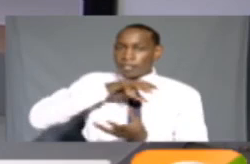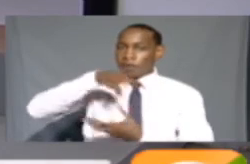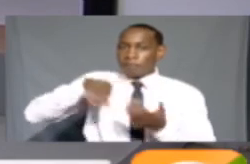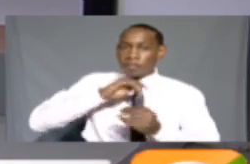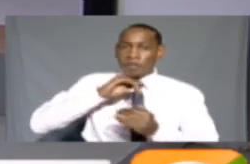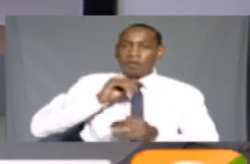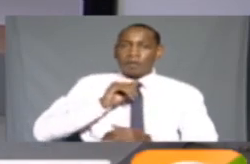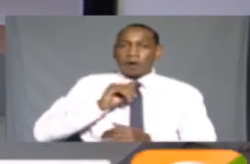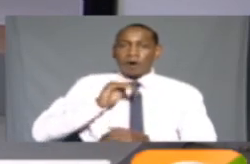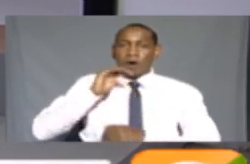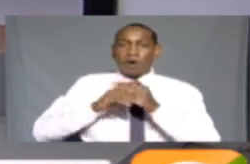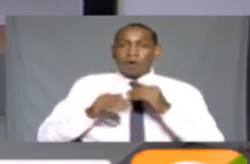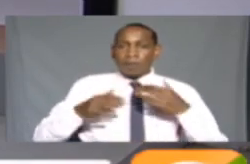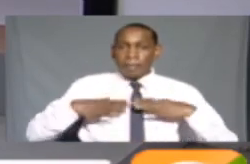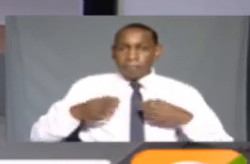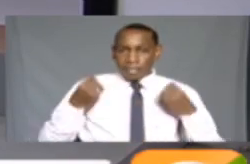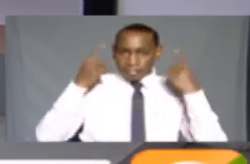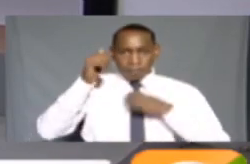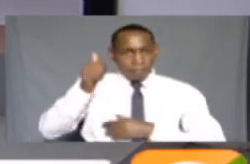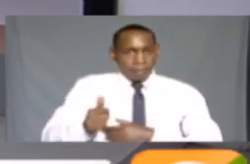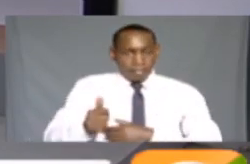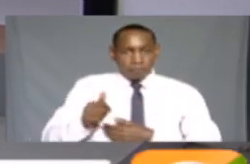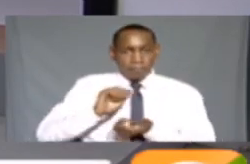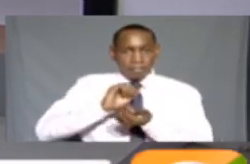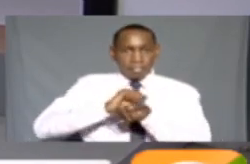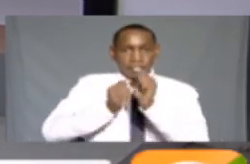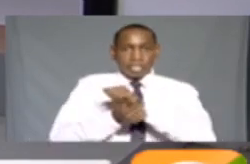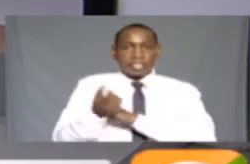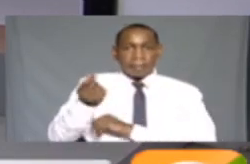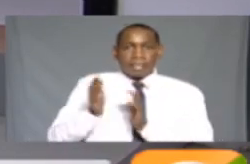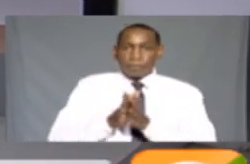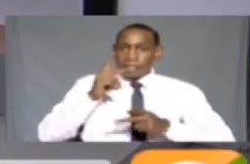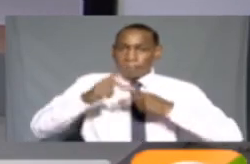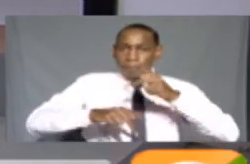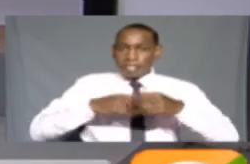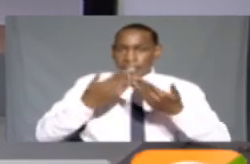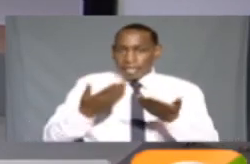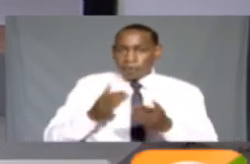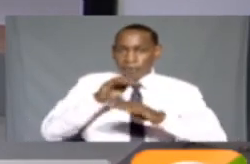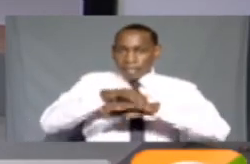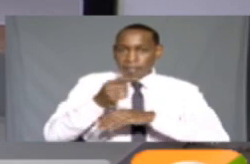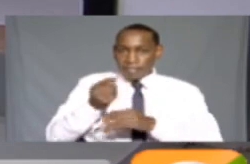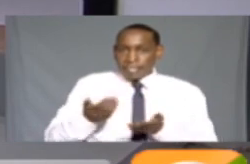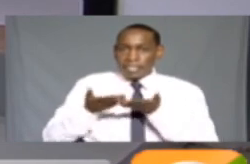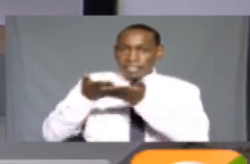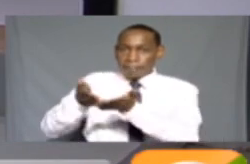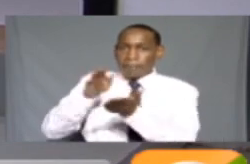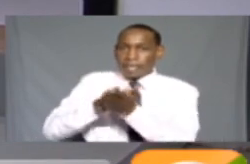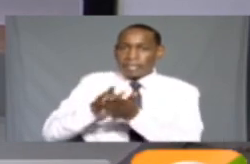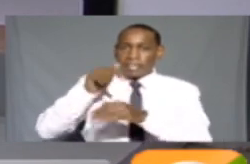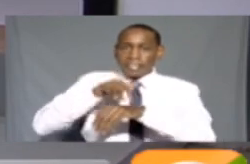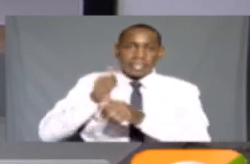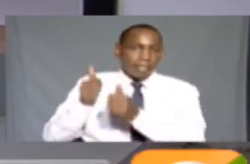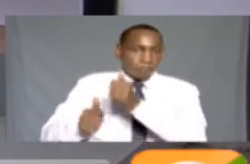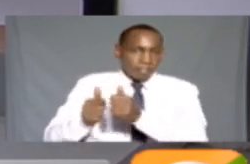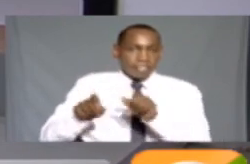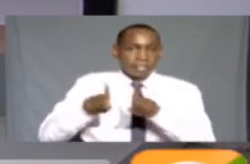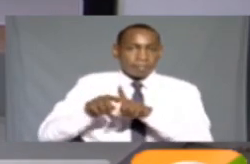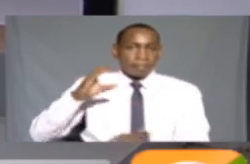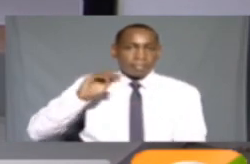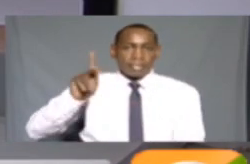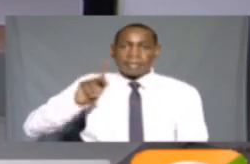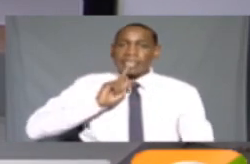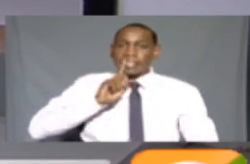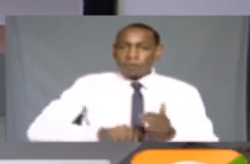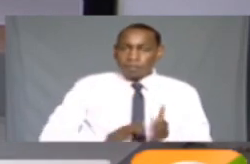everybody understands the essence of demonetization and the process of it. How do you get your money to the bank? By what time? That is why CBK